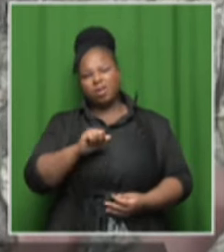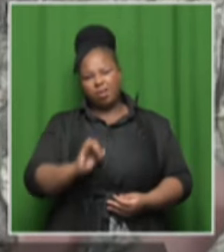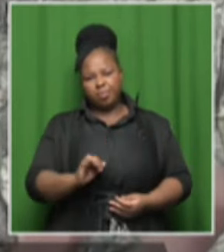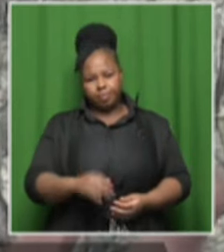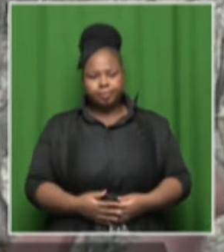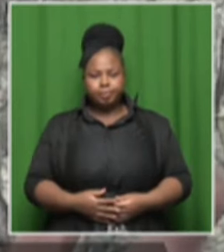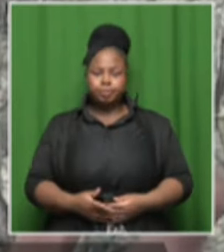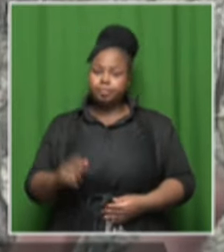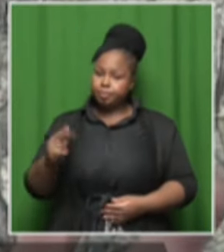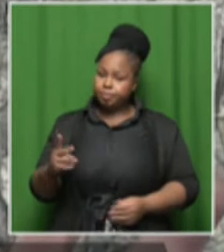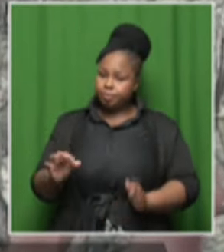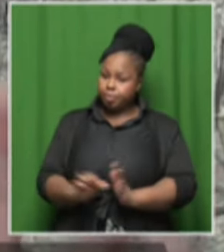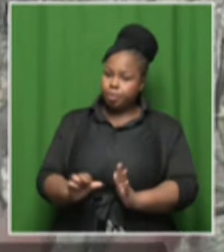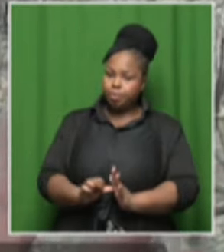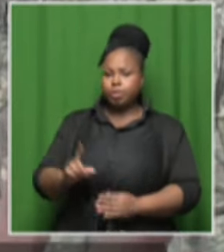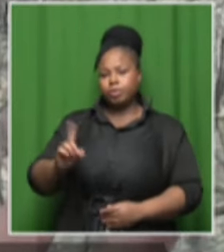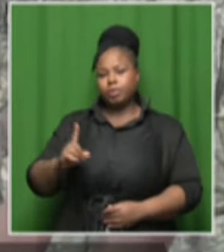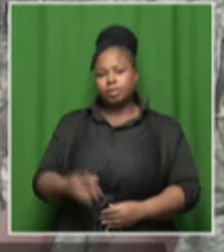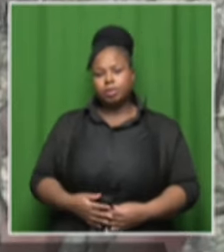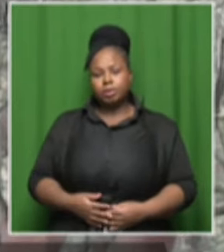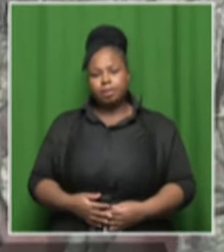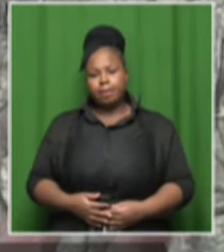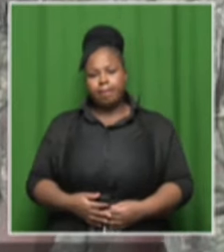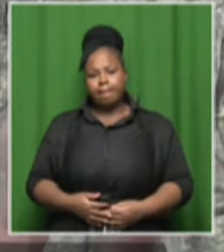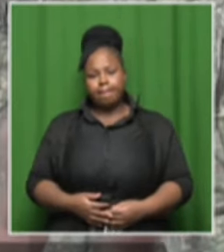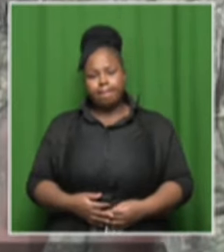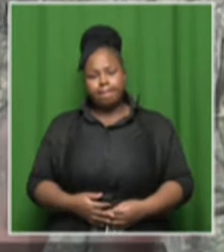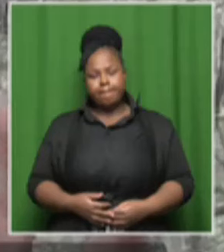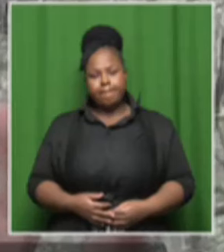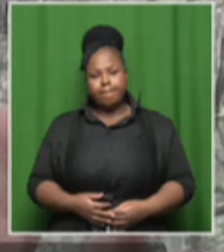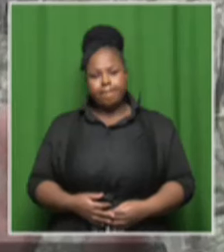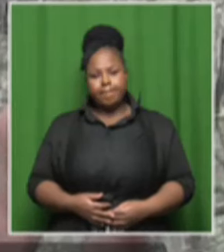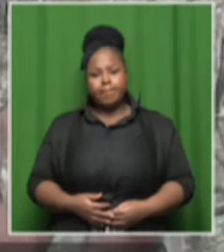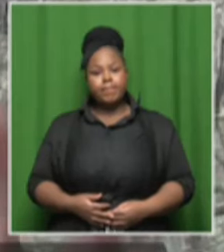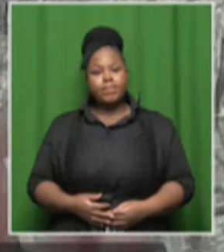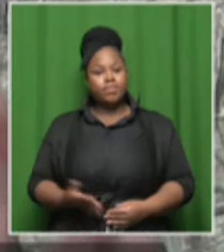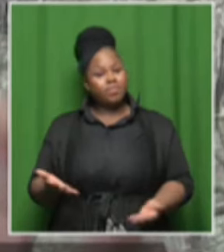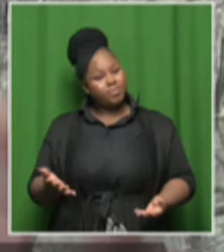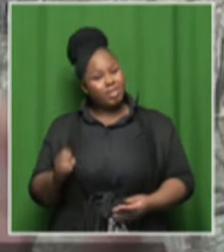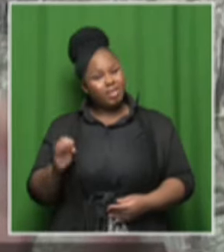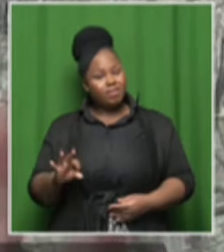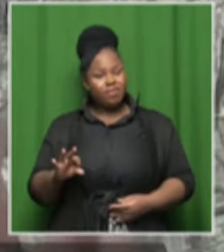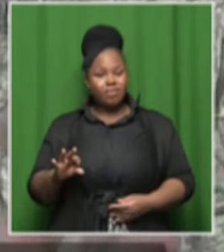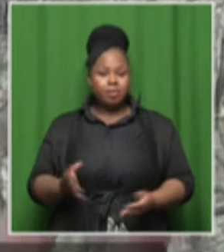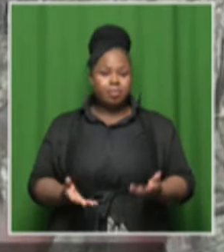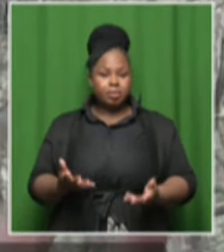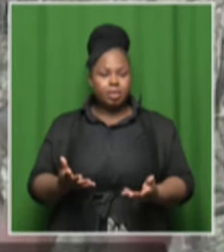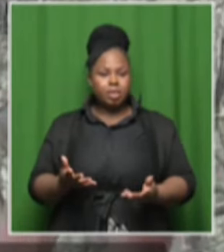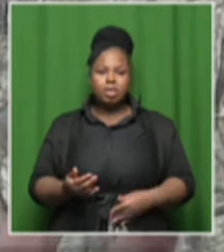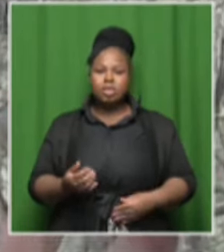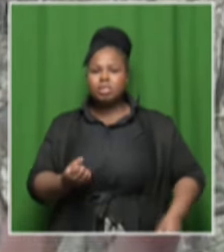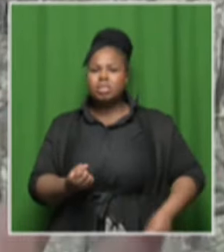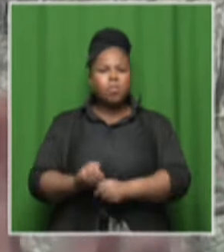the other important part that we don't often talk about, but I think is very important, is there financial support for growing